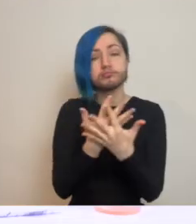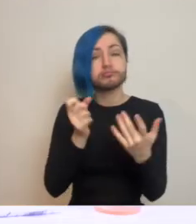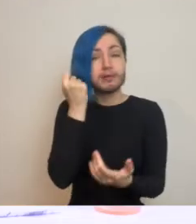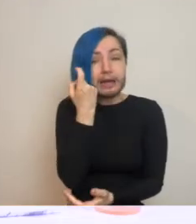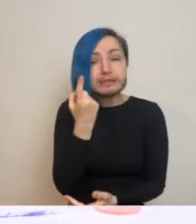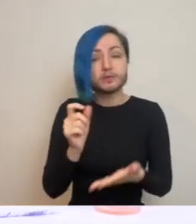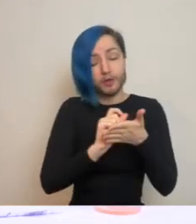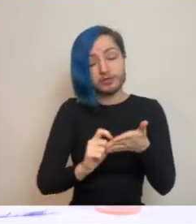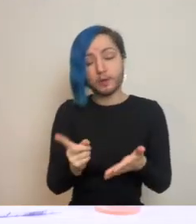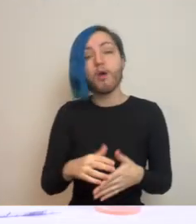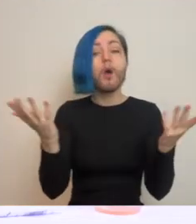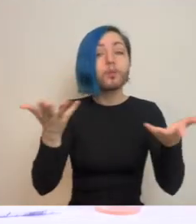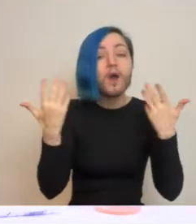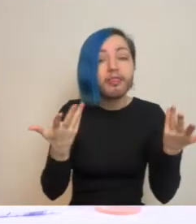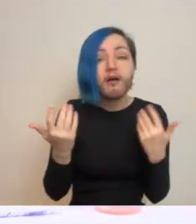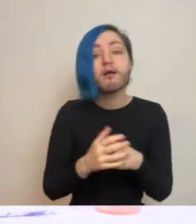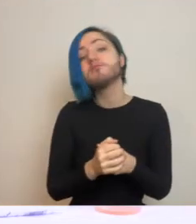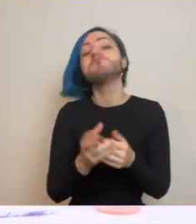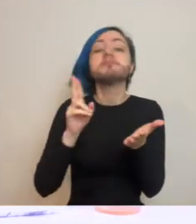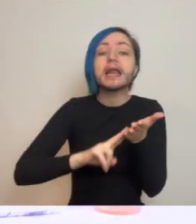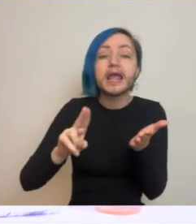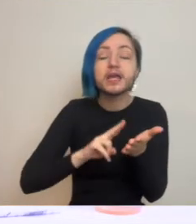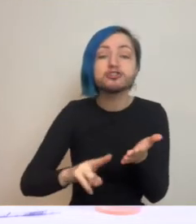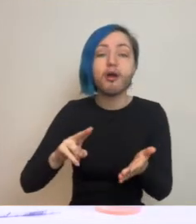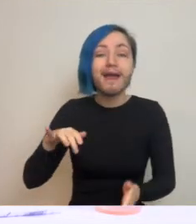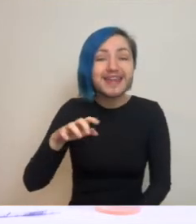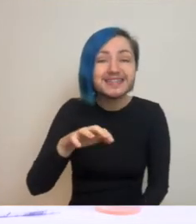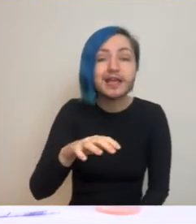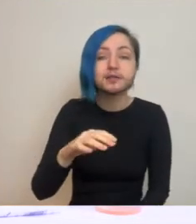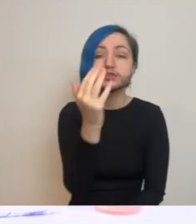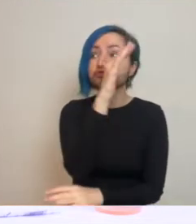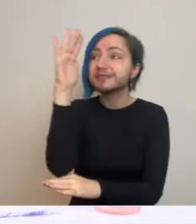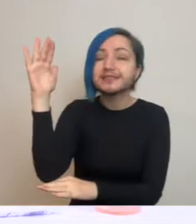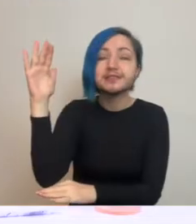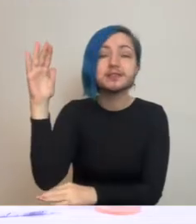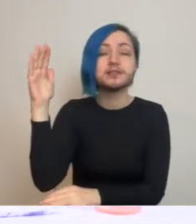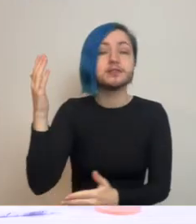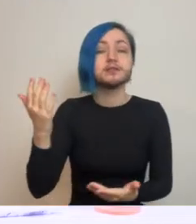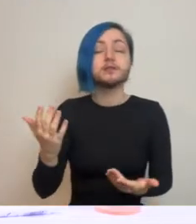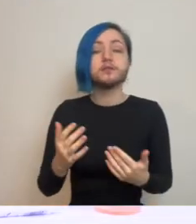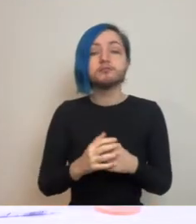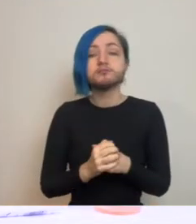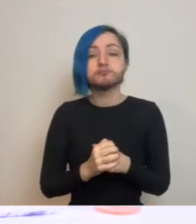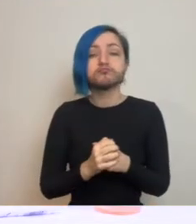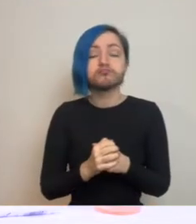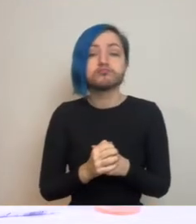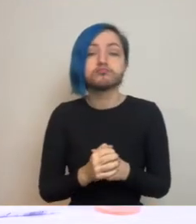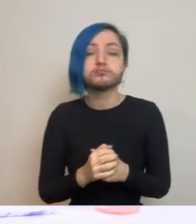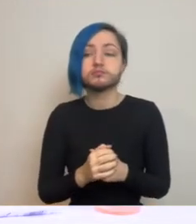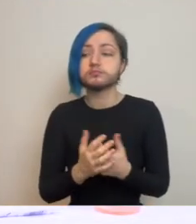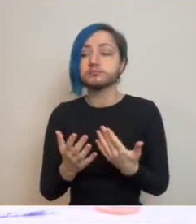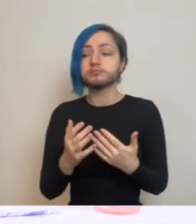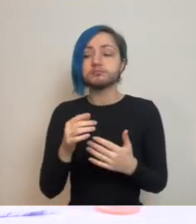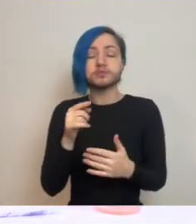of things. I've written down here weather, nature, insects, trees. Those are things